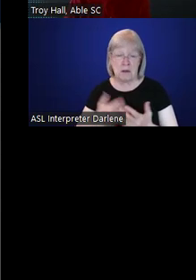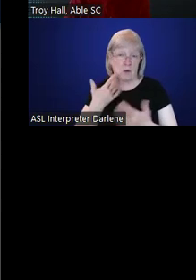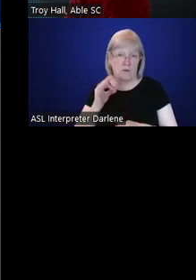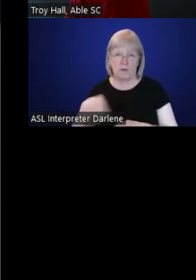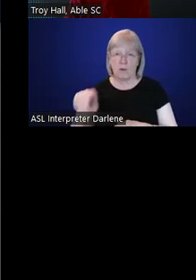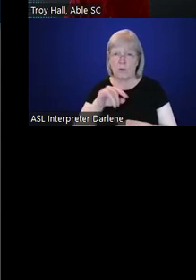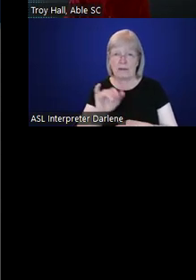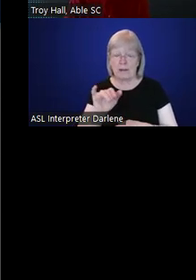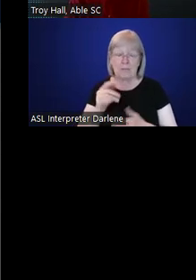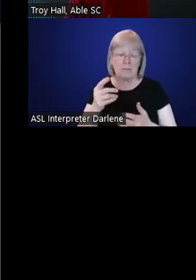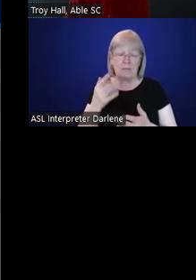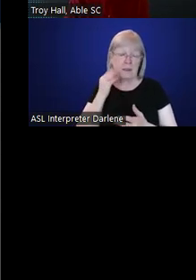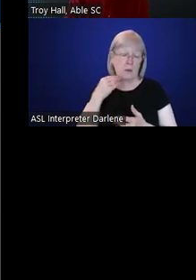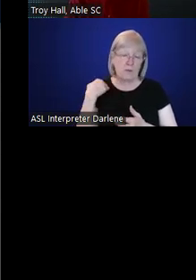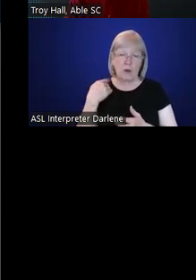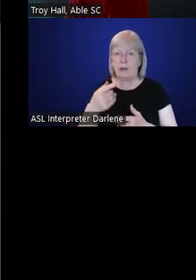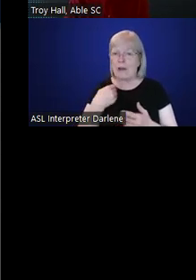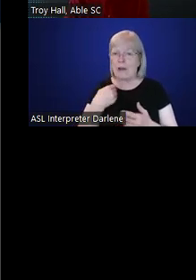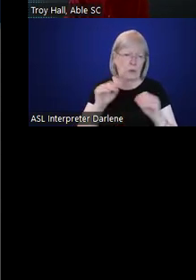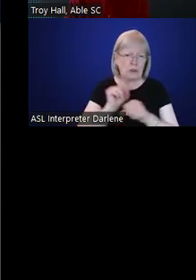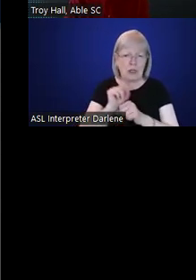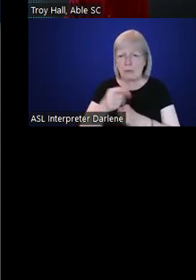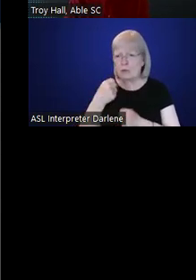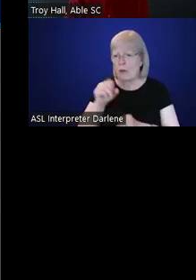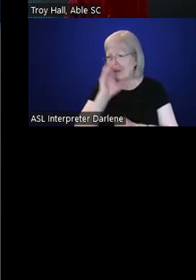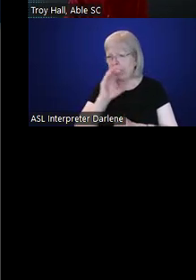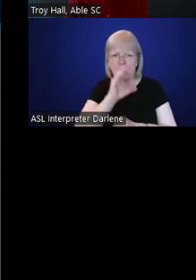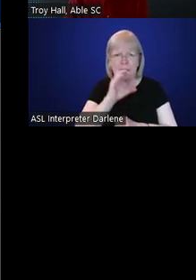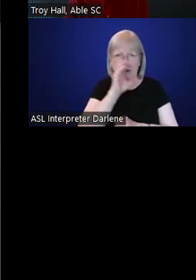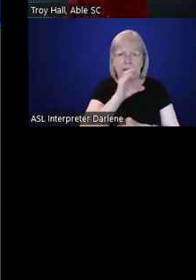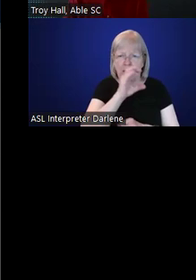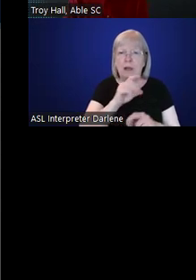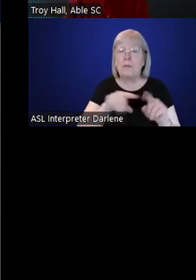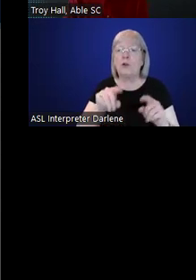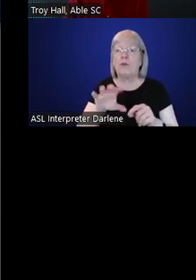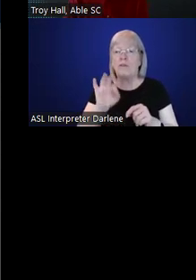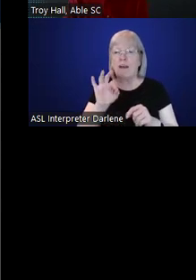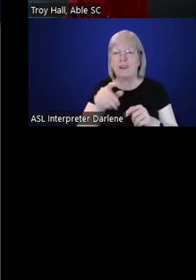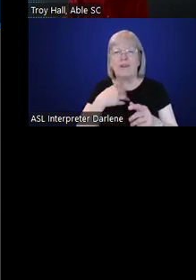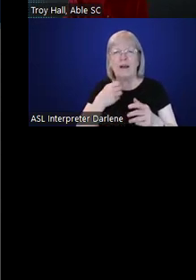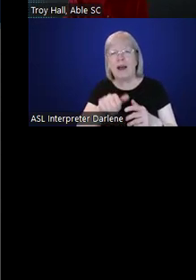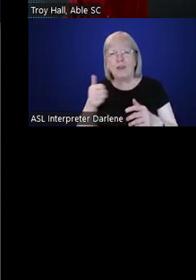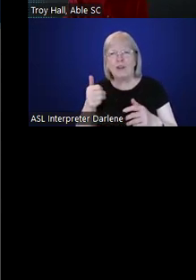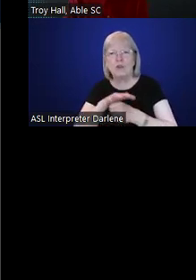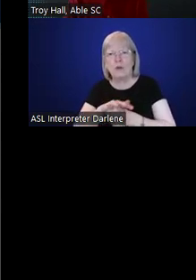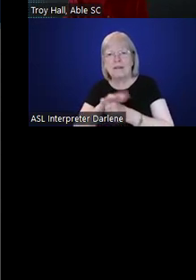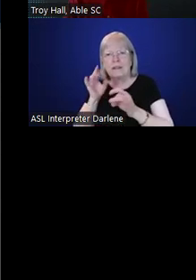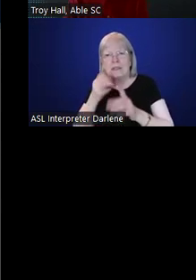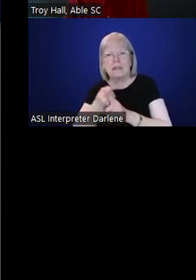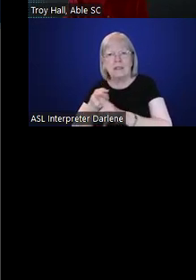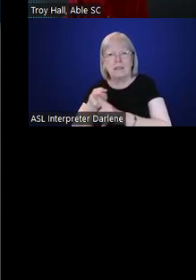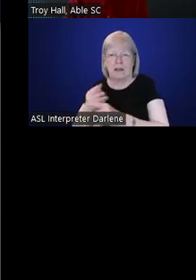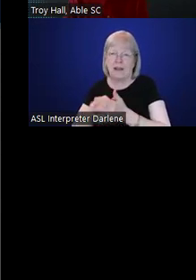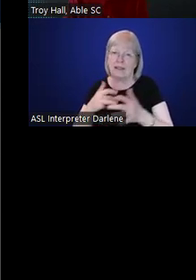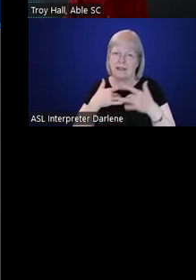don't have a job and you're trying to find a job, and there's also a lot of other life stressors going on, which always tends to coincide with